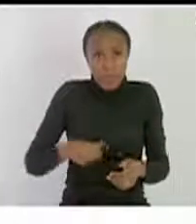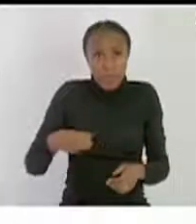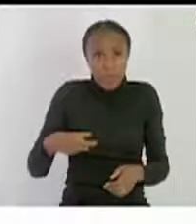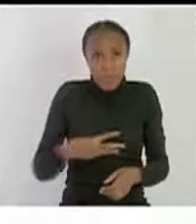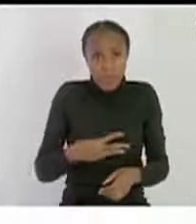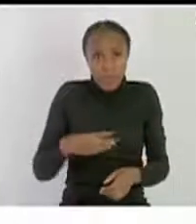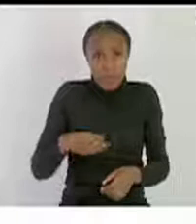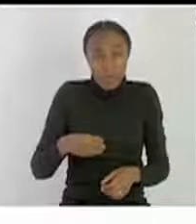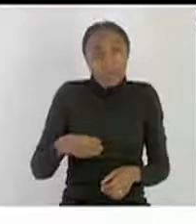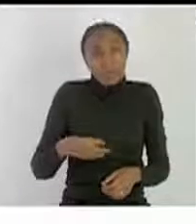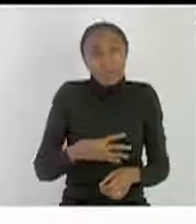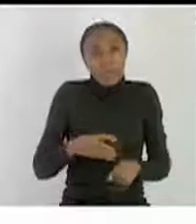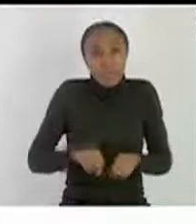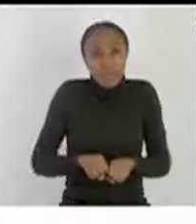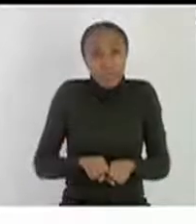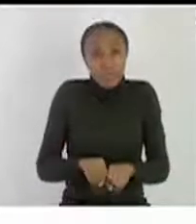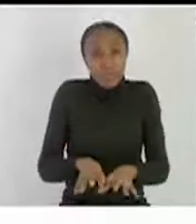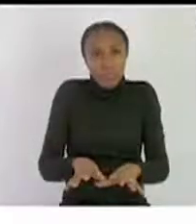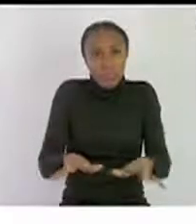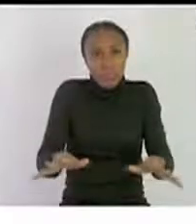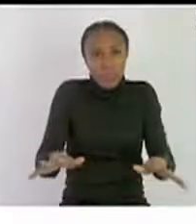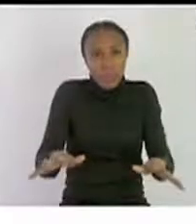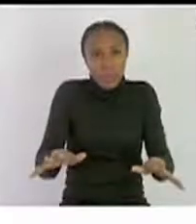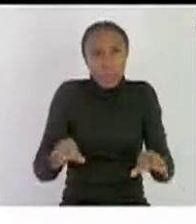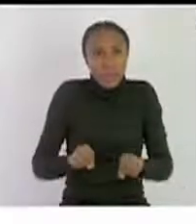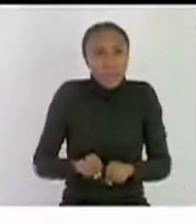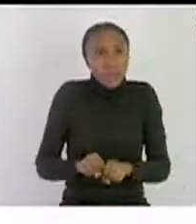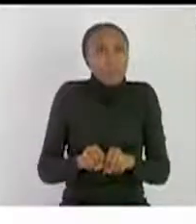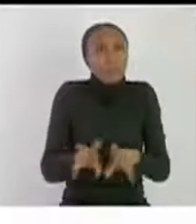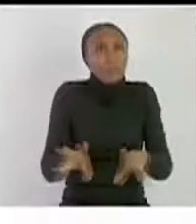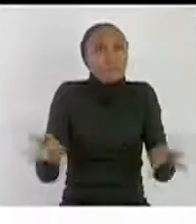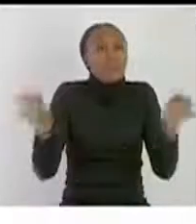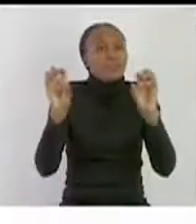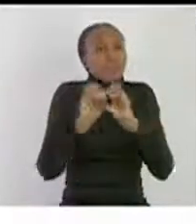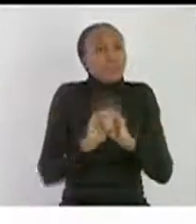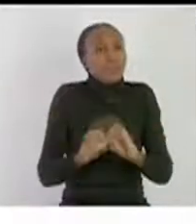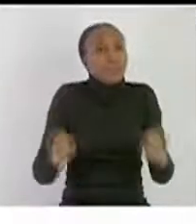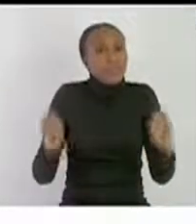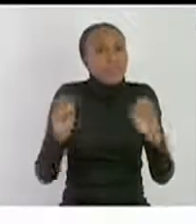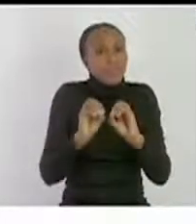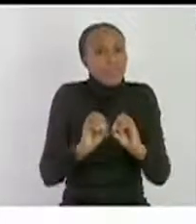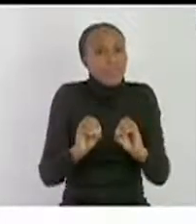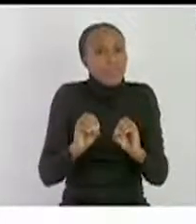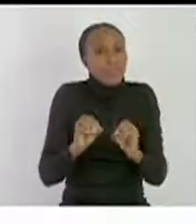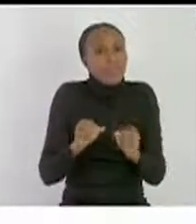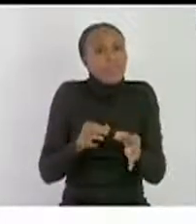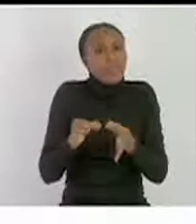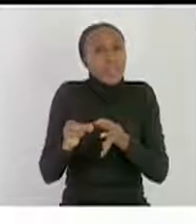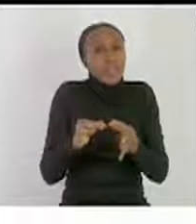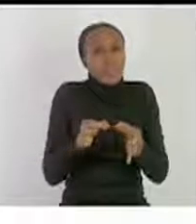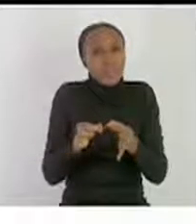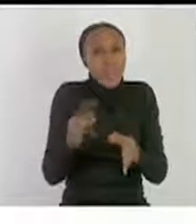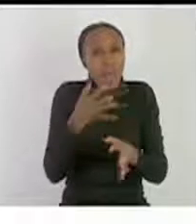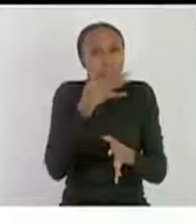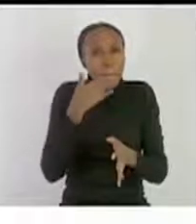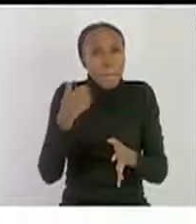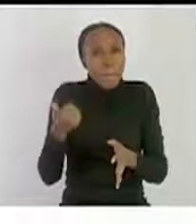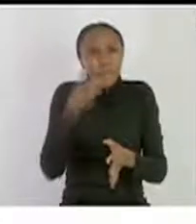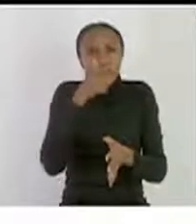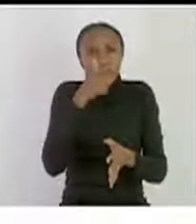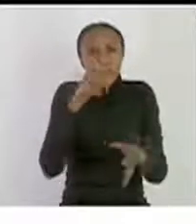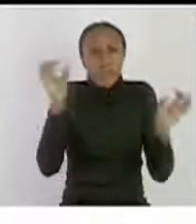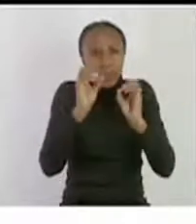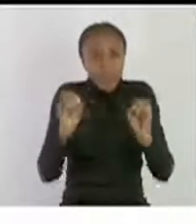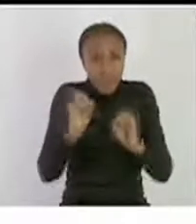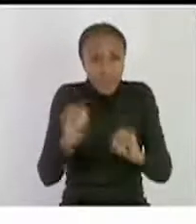ways in which HIV is and is not transmitted, explain why sexual abstinence before